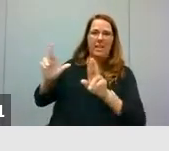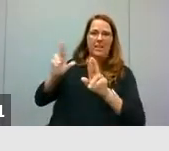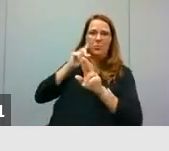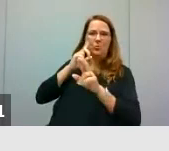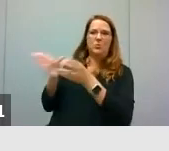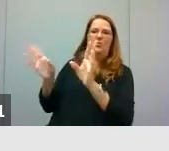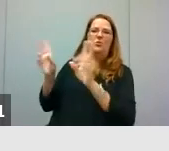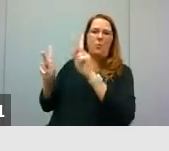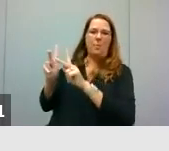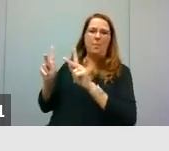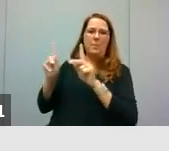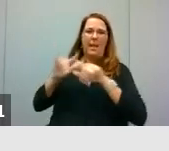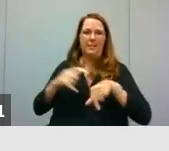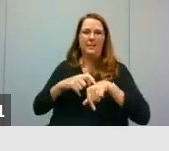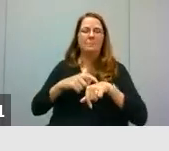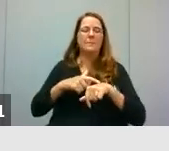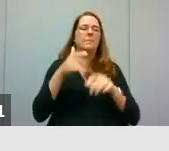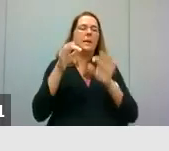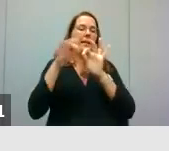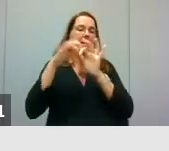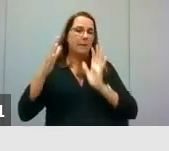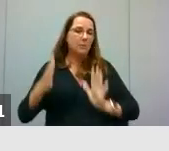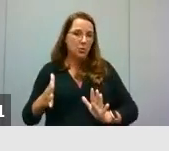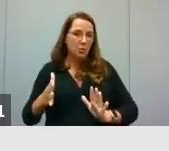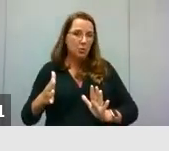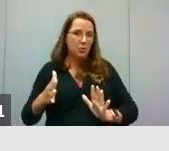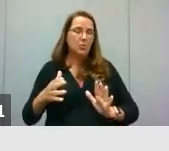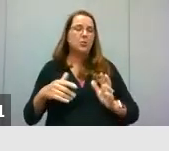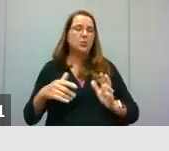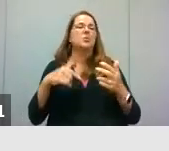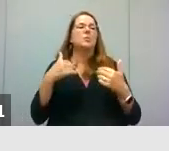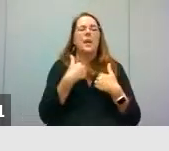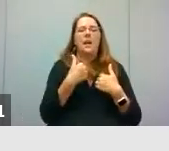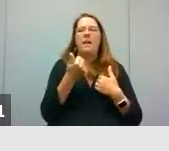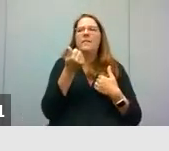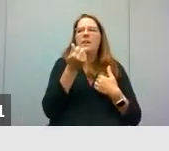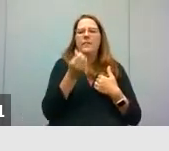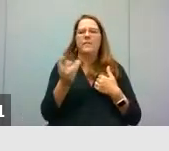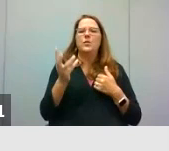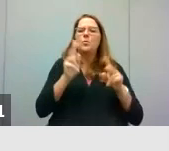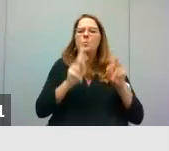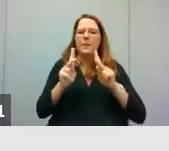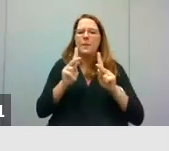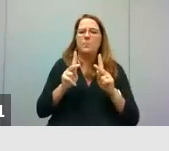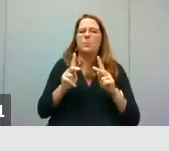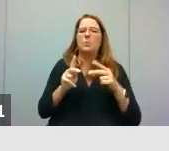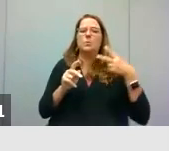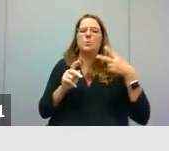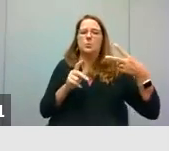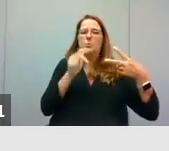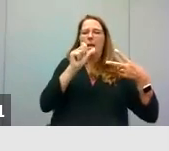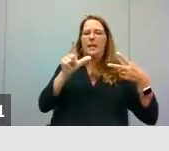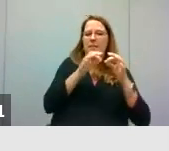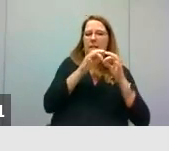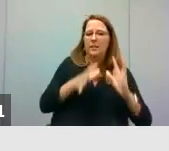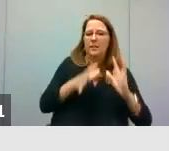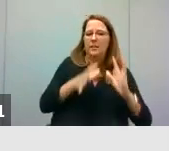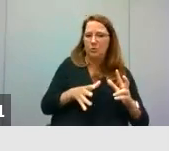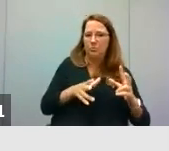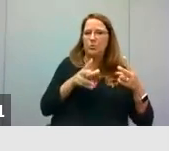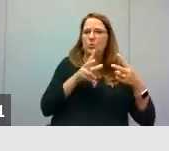simultaneously. We have a captioner. We have a couple of people. We have our 2 ASL